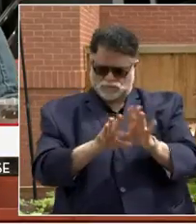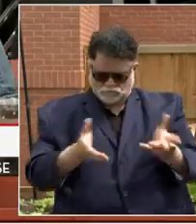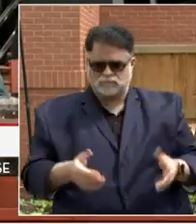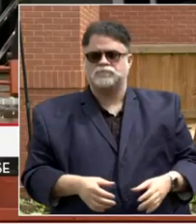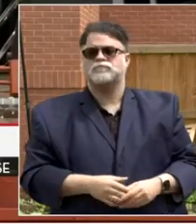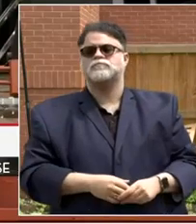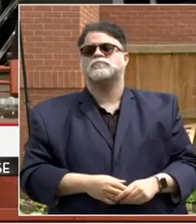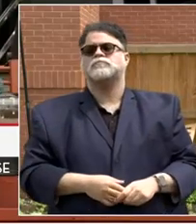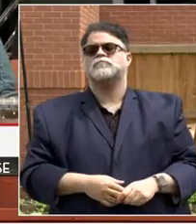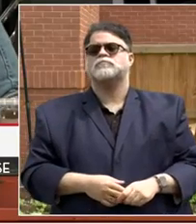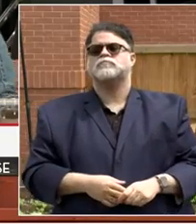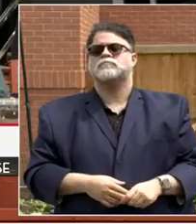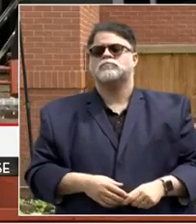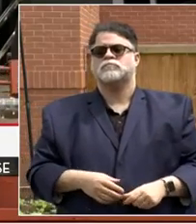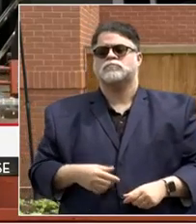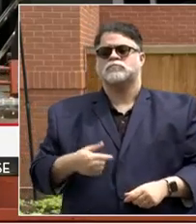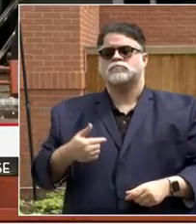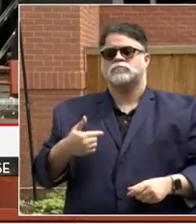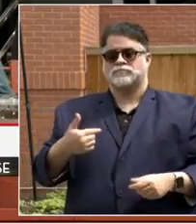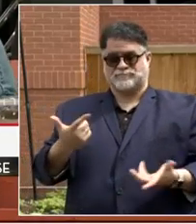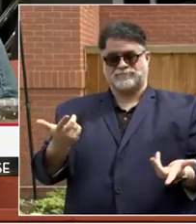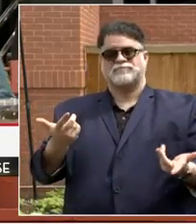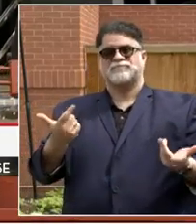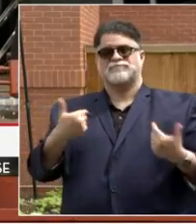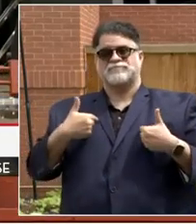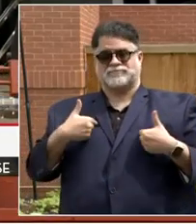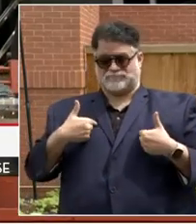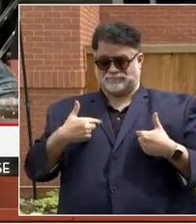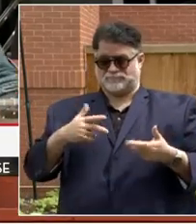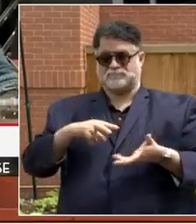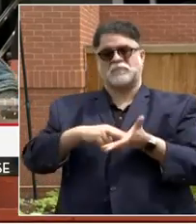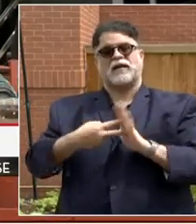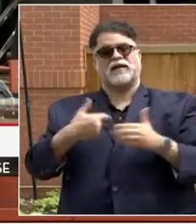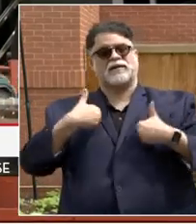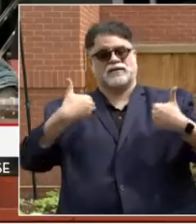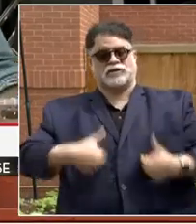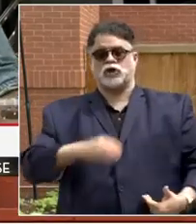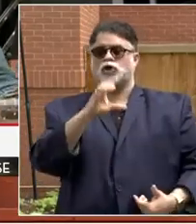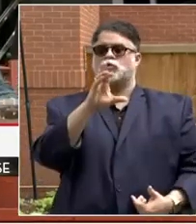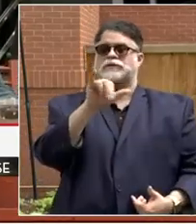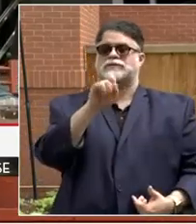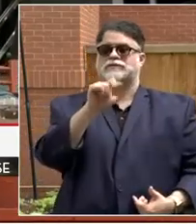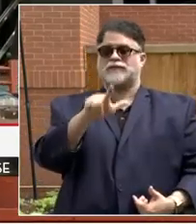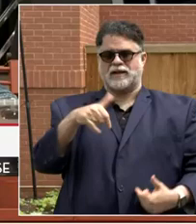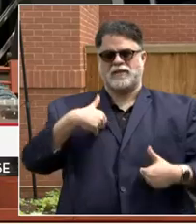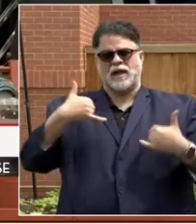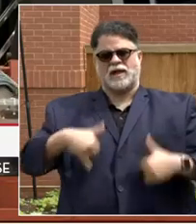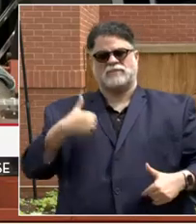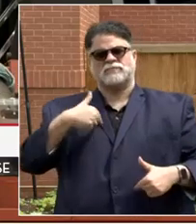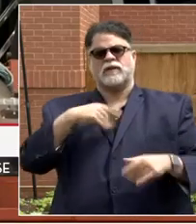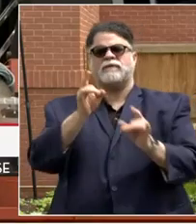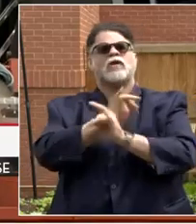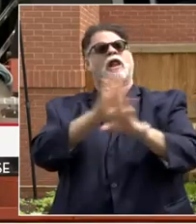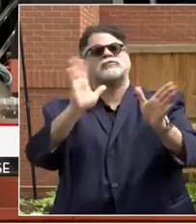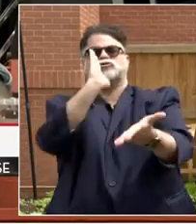community that took my child, it hurts. For me going in that community, I talk to Miss Dion all the